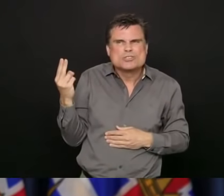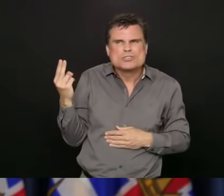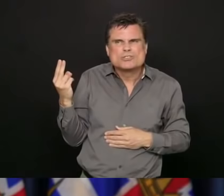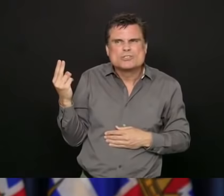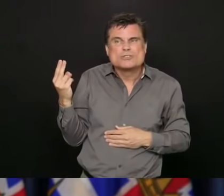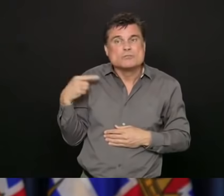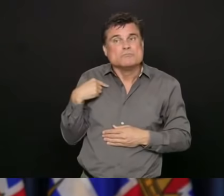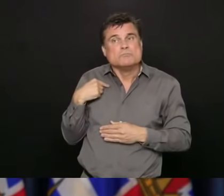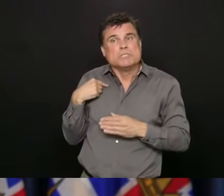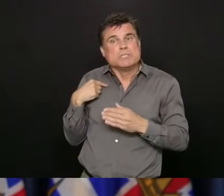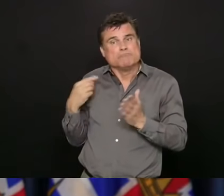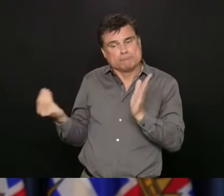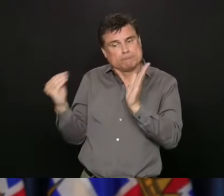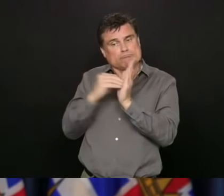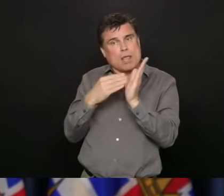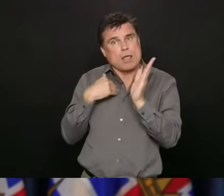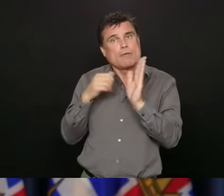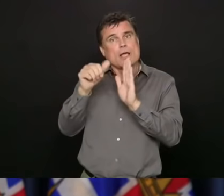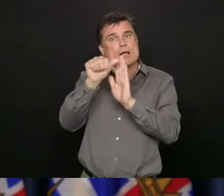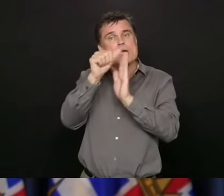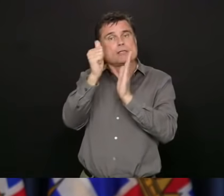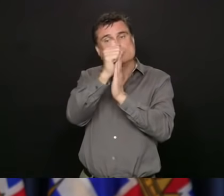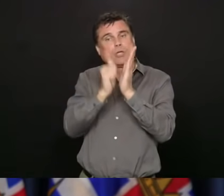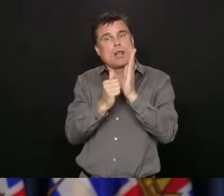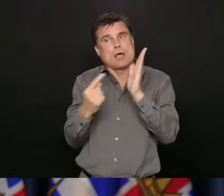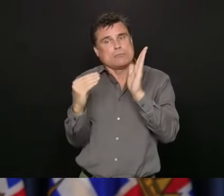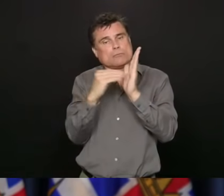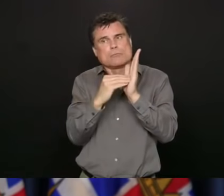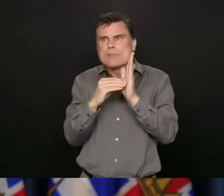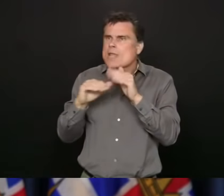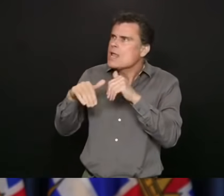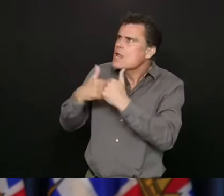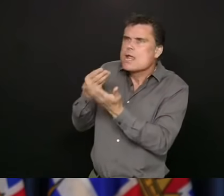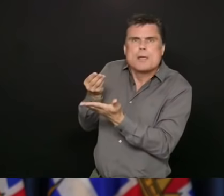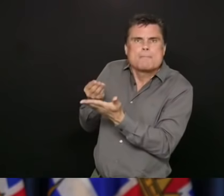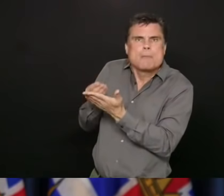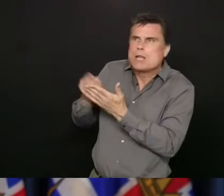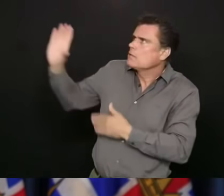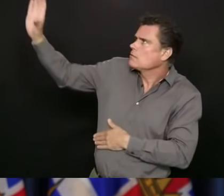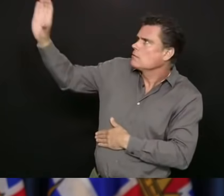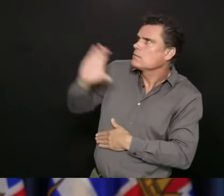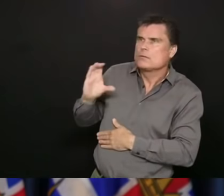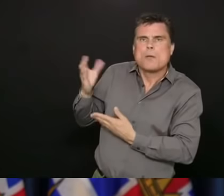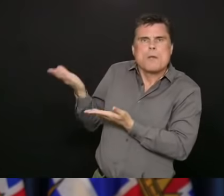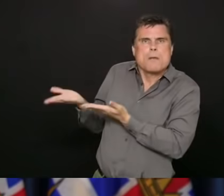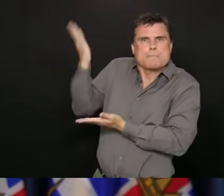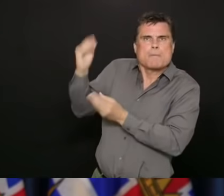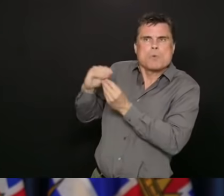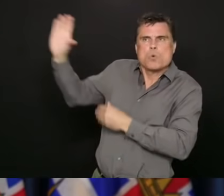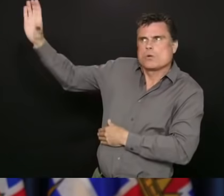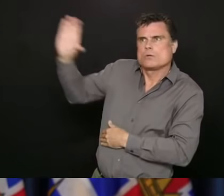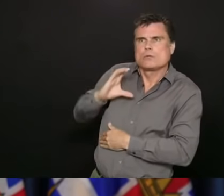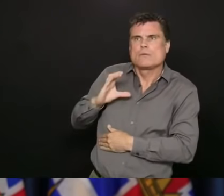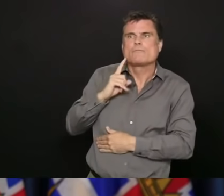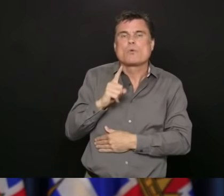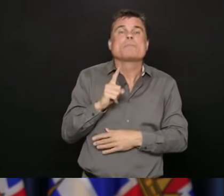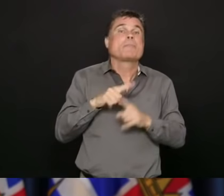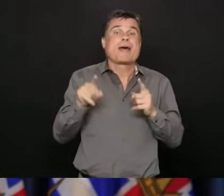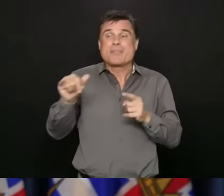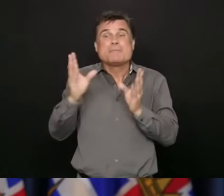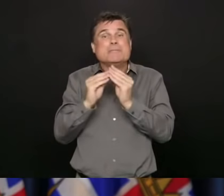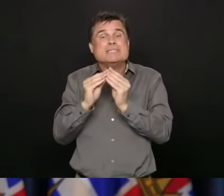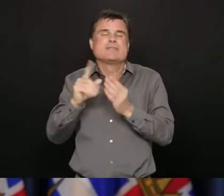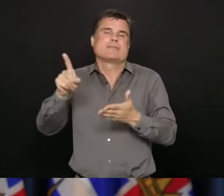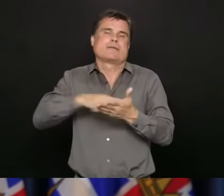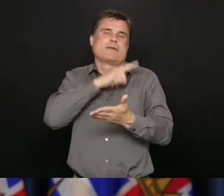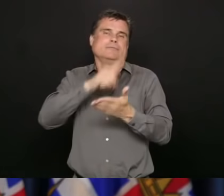regular telephone operations. I have to give credit to Brian Pallister, the Premier of Manitoba, who has been relentless